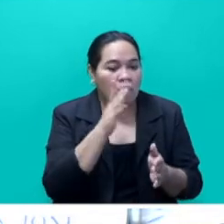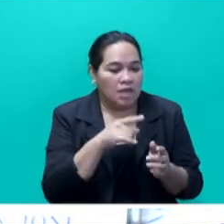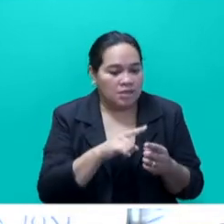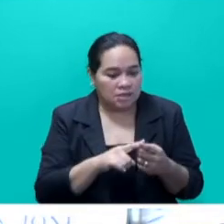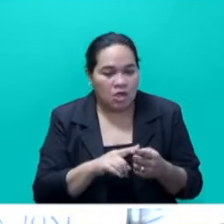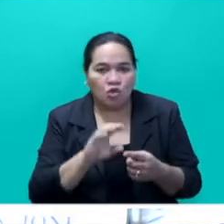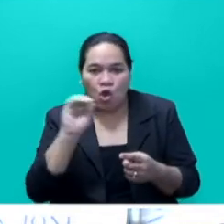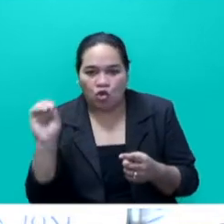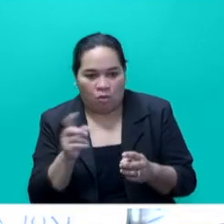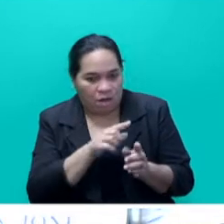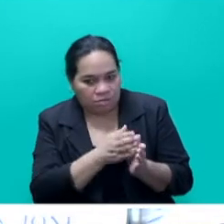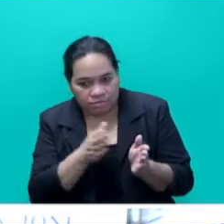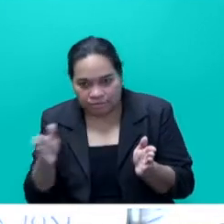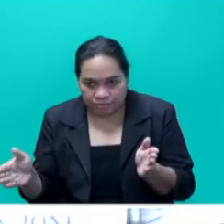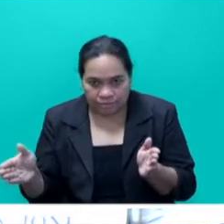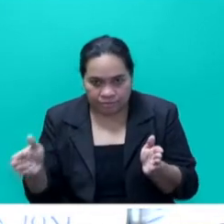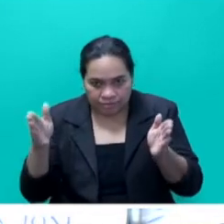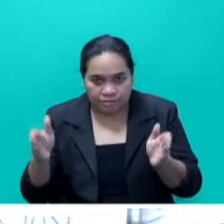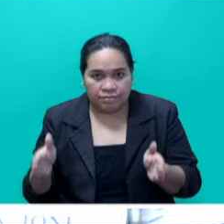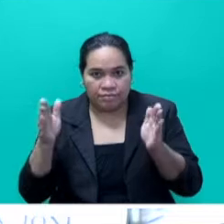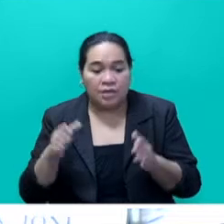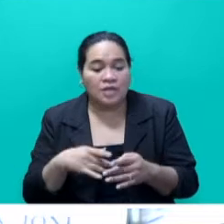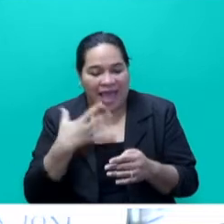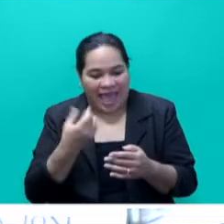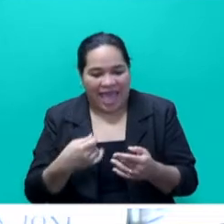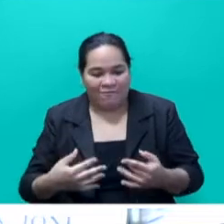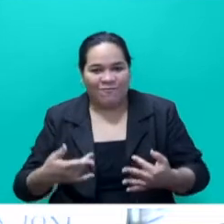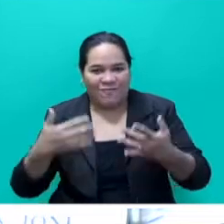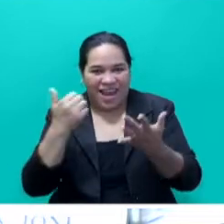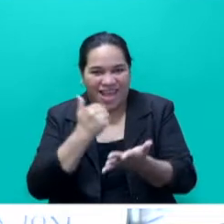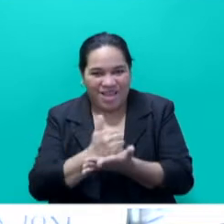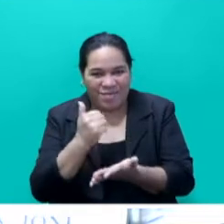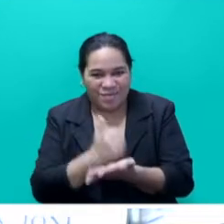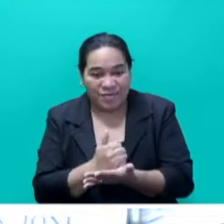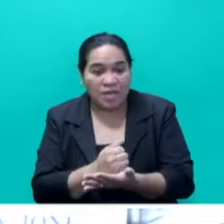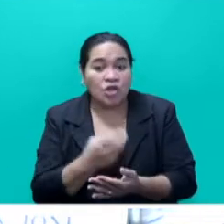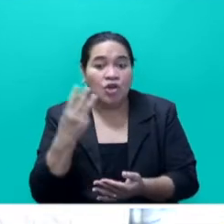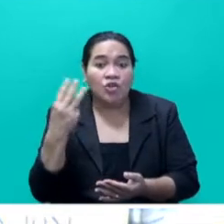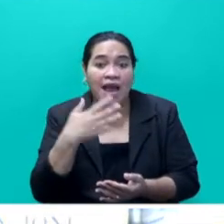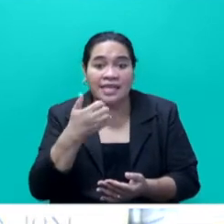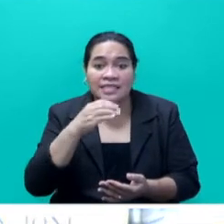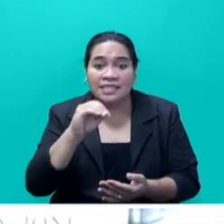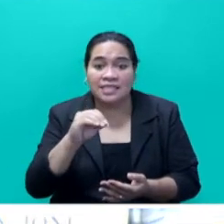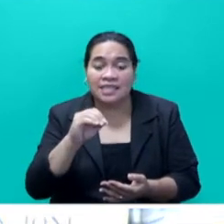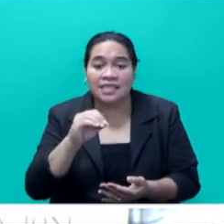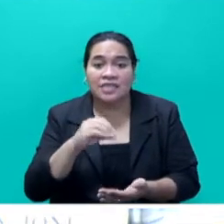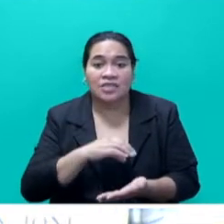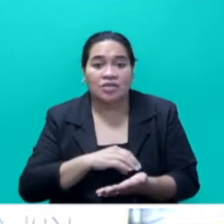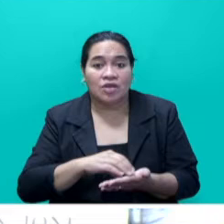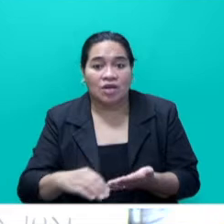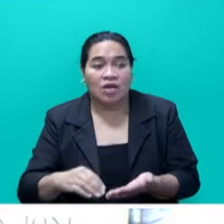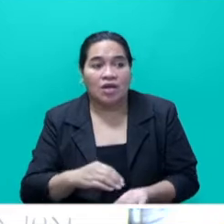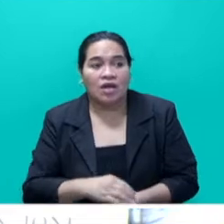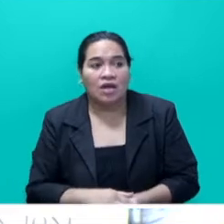October, and I've got the statistics here. Part of the 360, sir, was also that it applied to